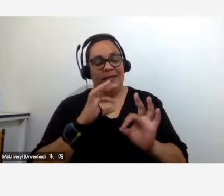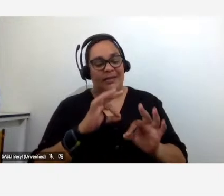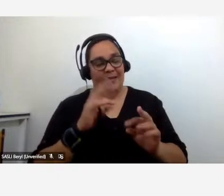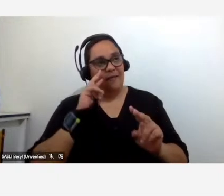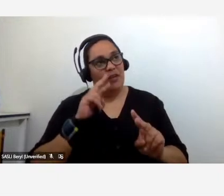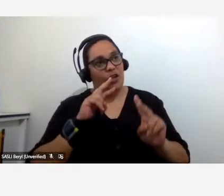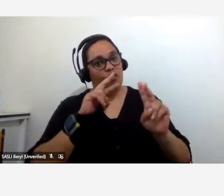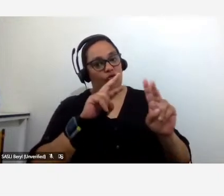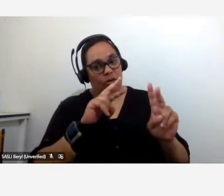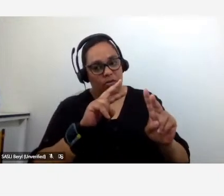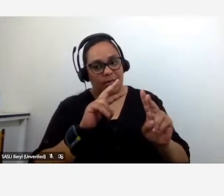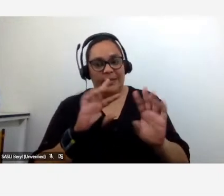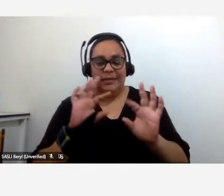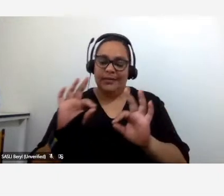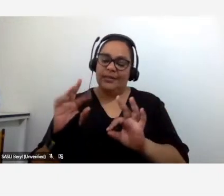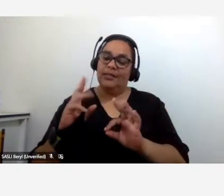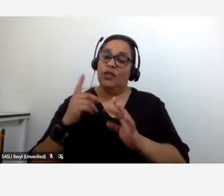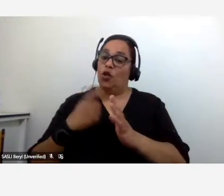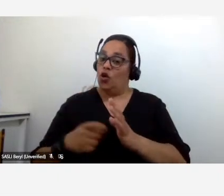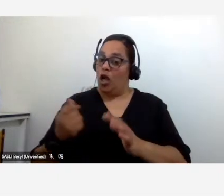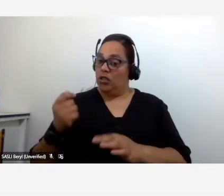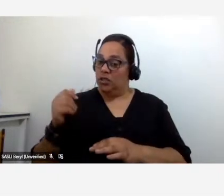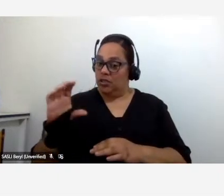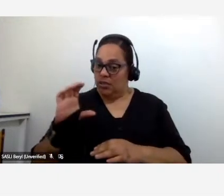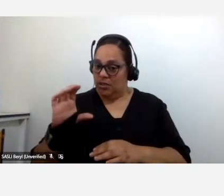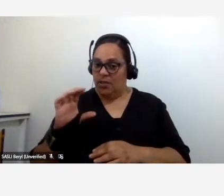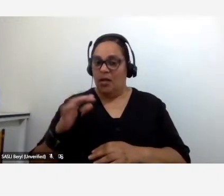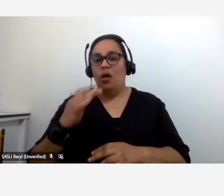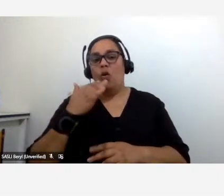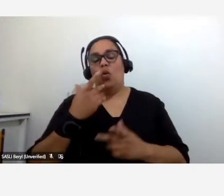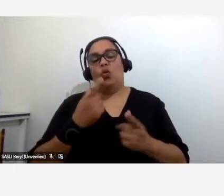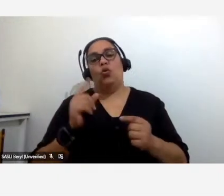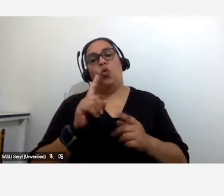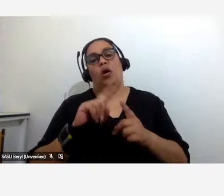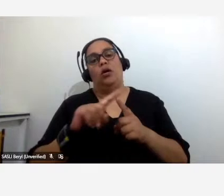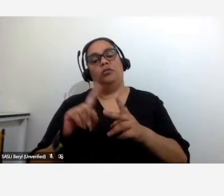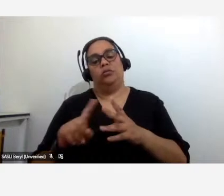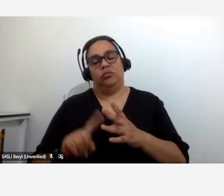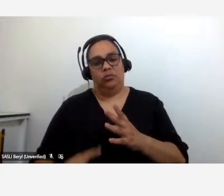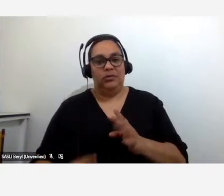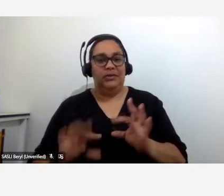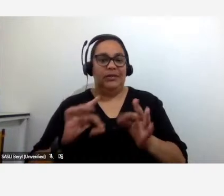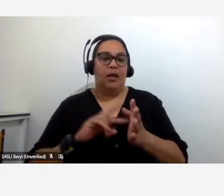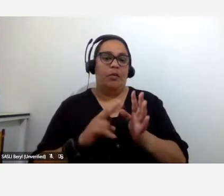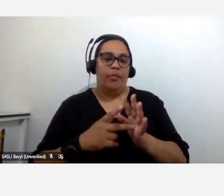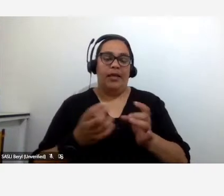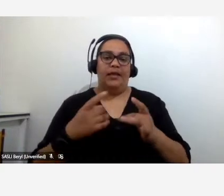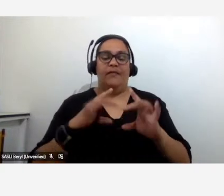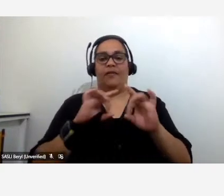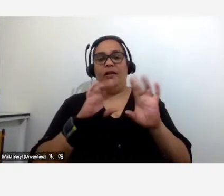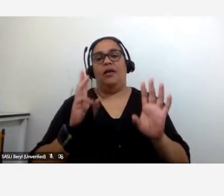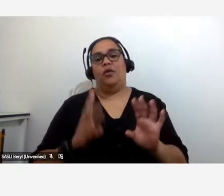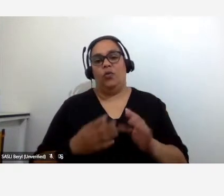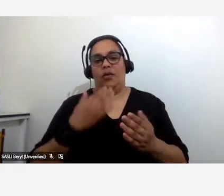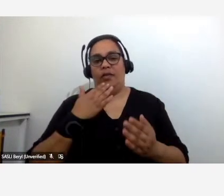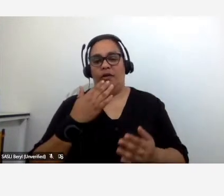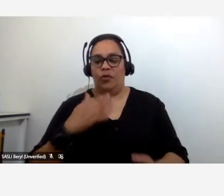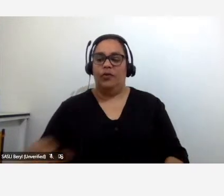vision, this is what it's going to cost, and this is who's doing what. So that plan will give clarity. Thank